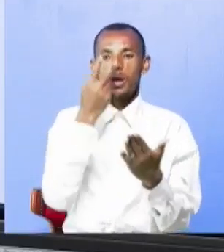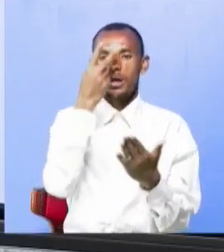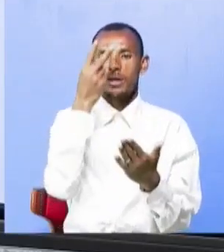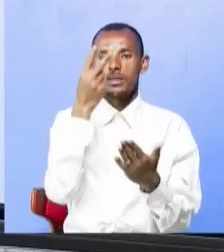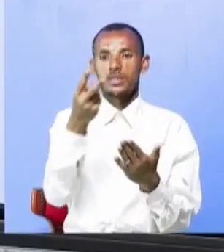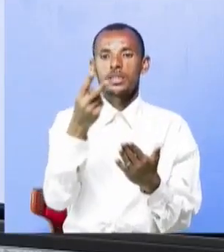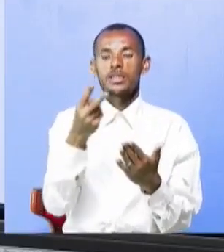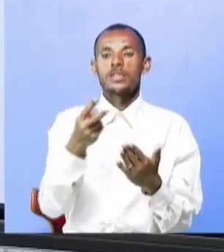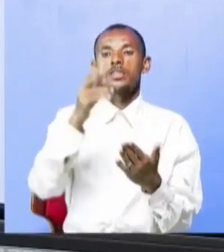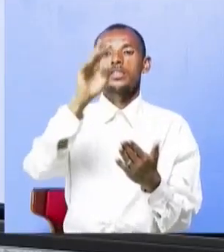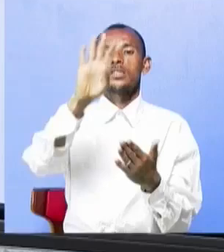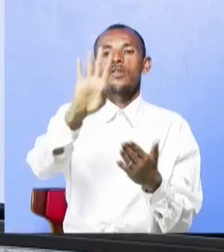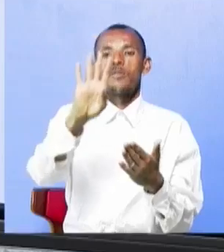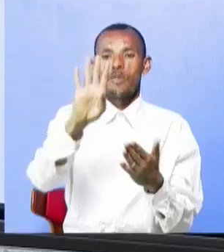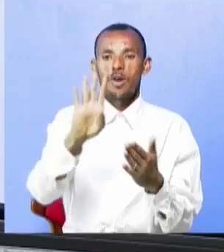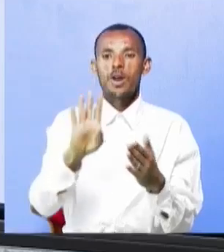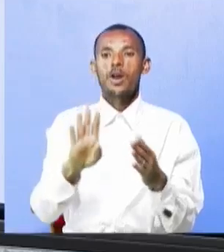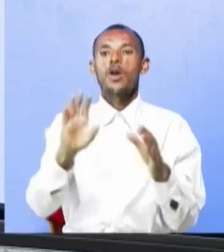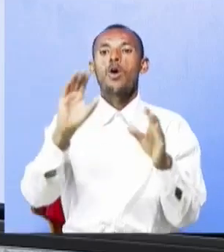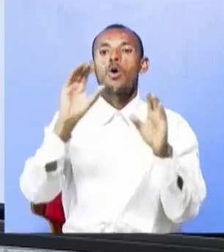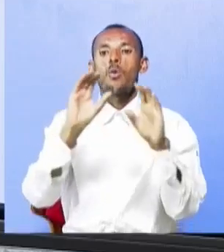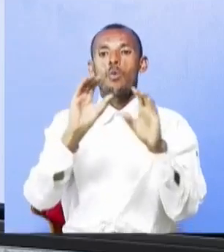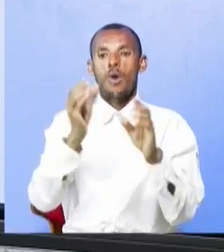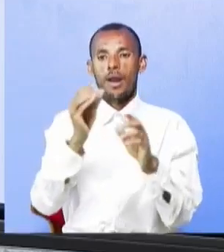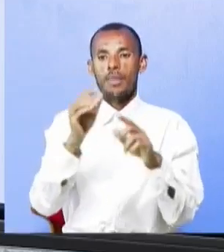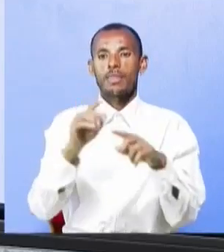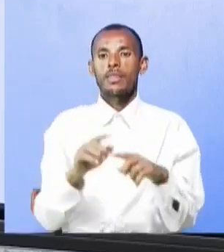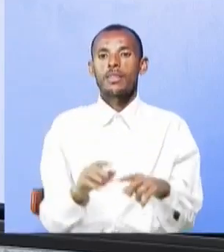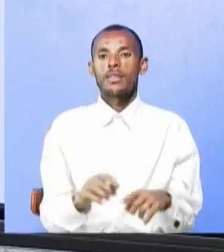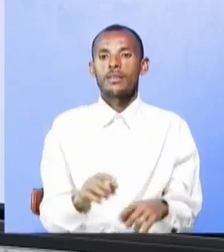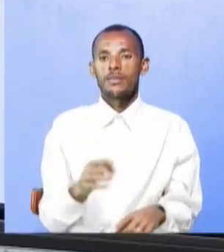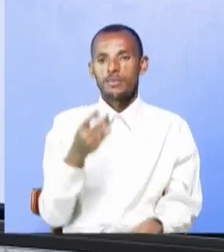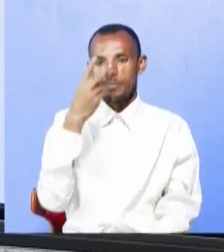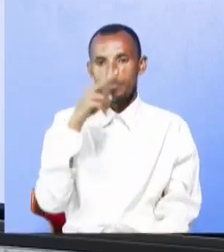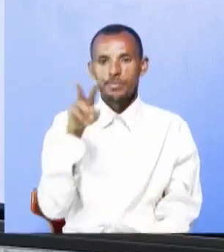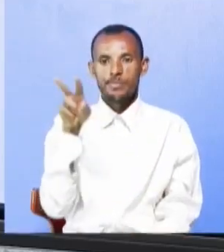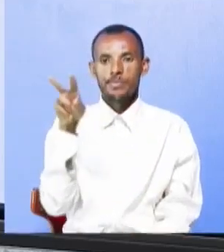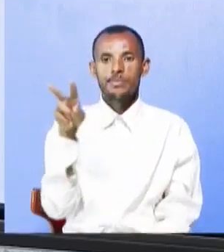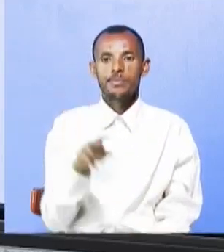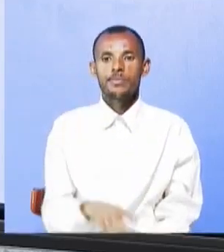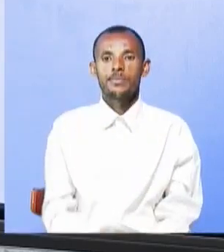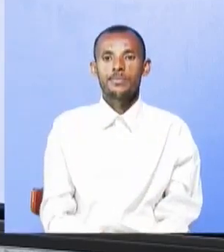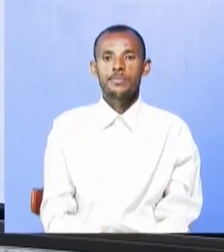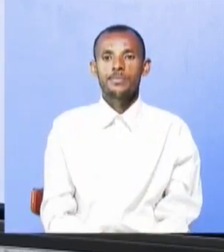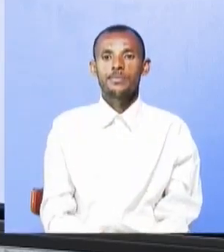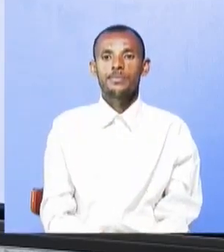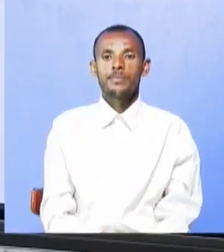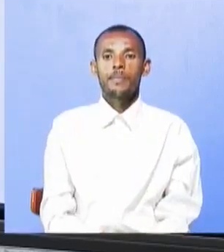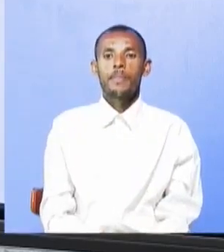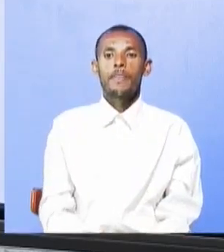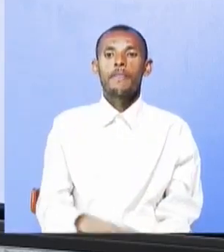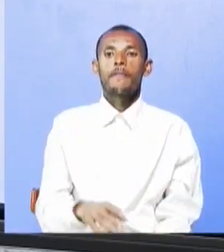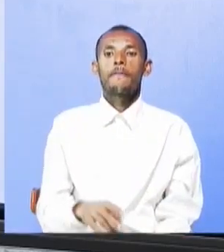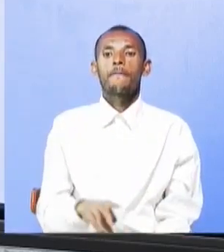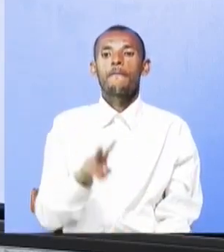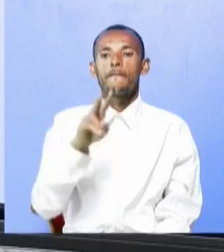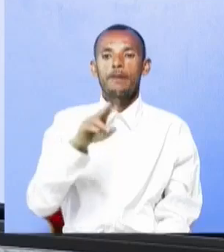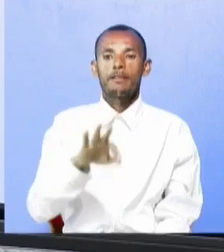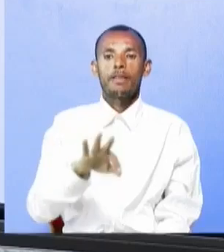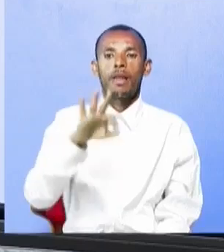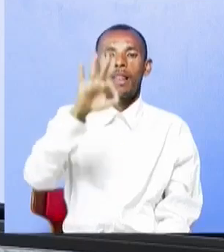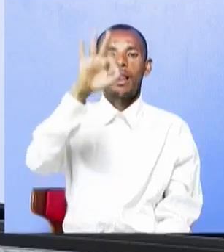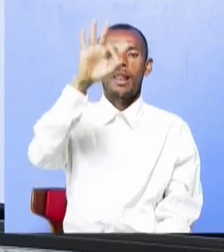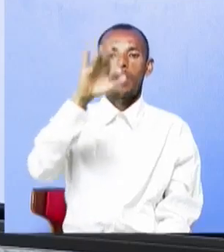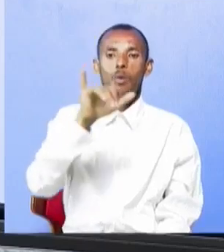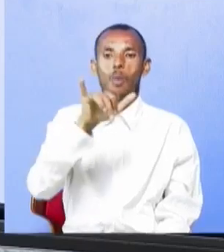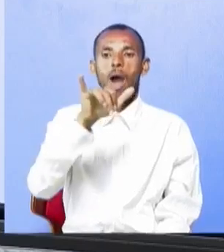the 4 quadrants, right? We have seen the 4 quadrants. Say the vertical line is the